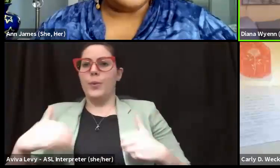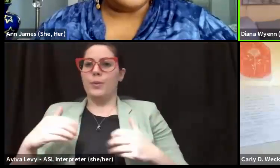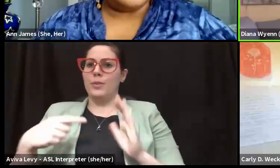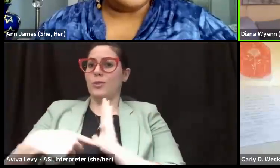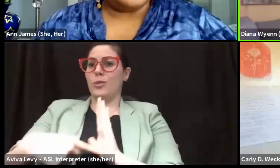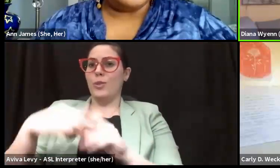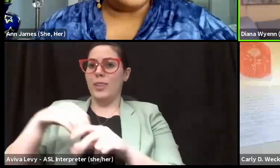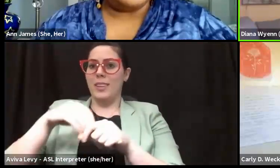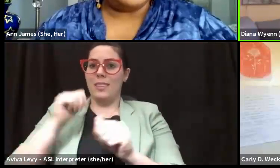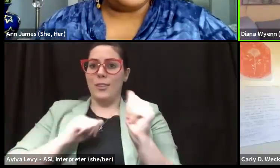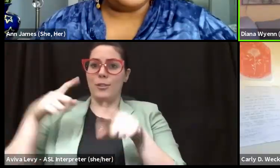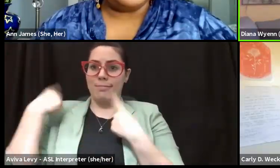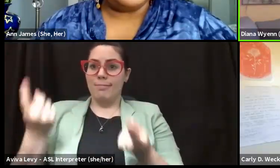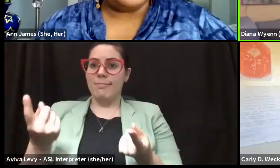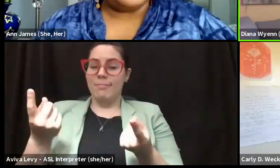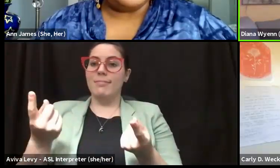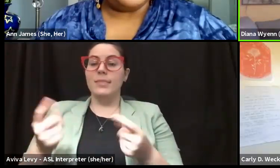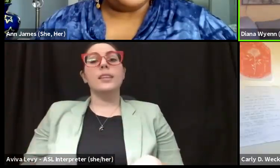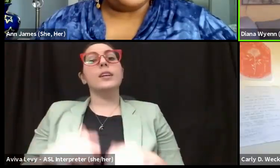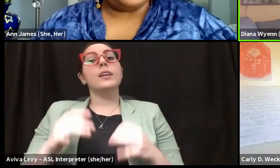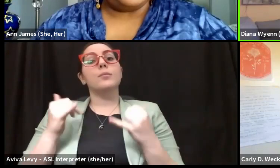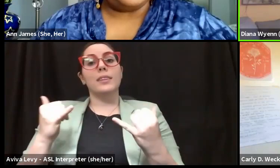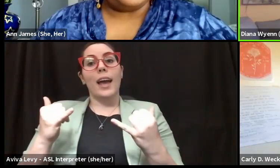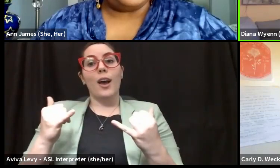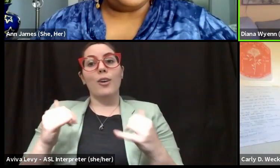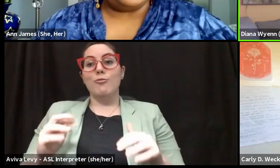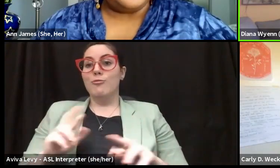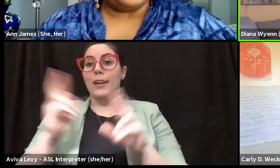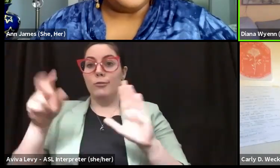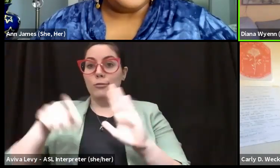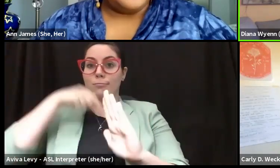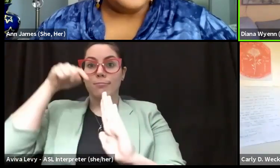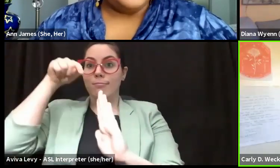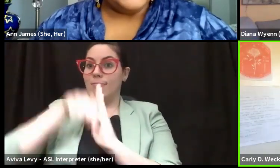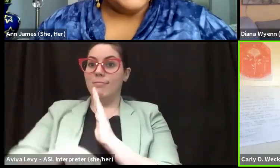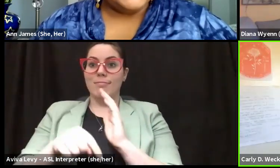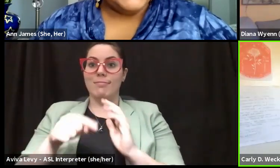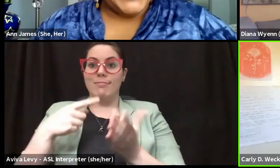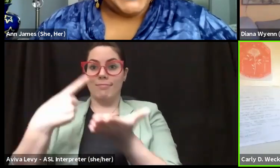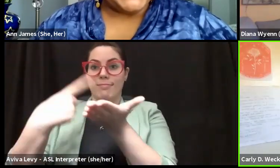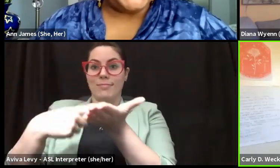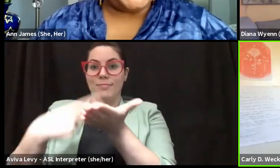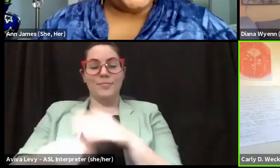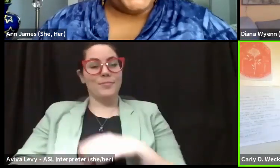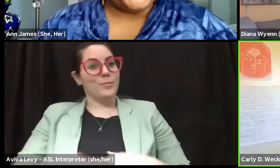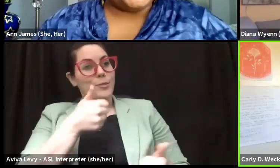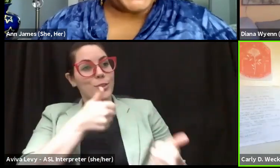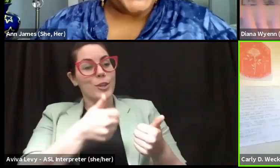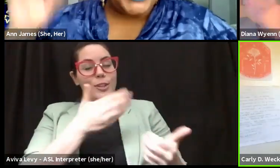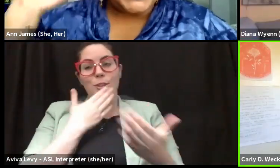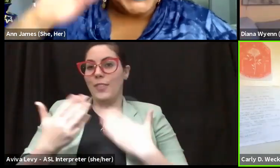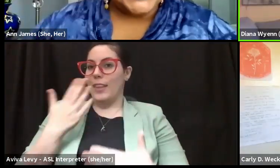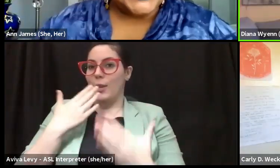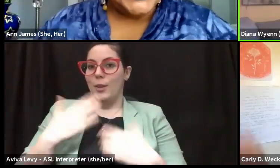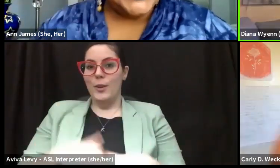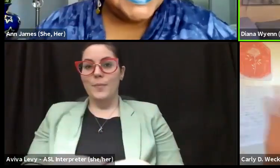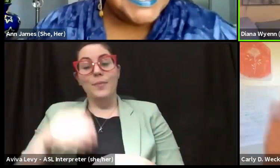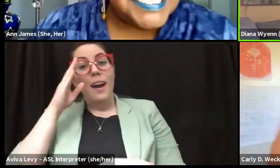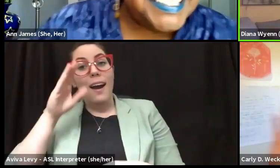longer. So with that, shall we dive in? Sounds great. Yeah, awesome. Let's do it. Hi, Carly.